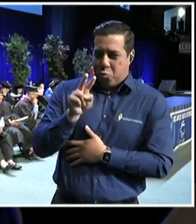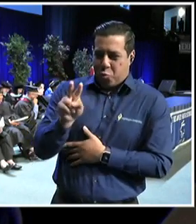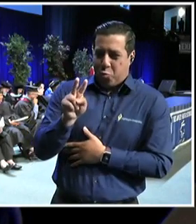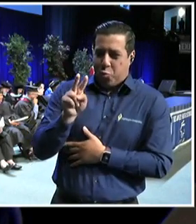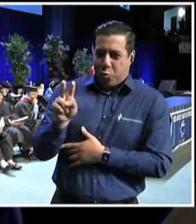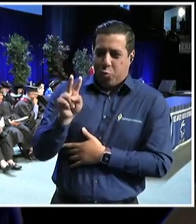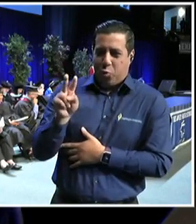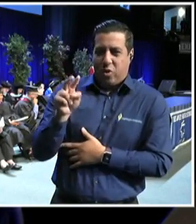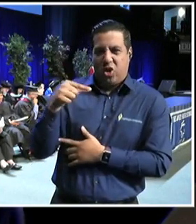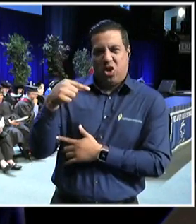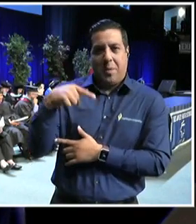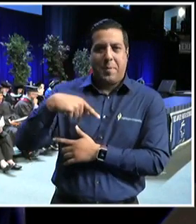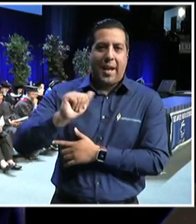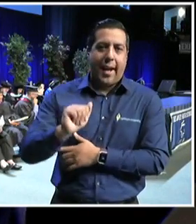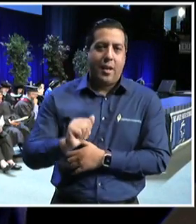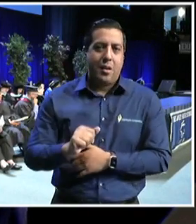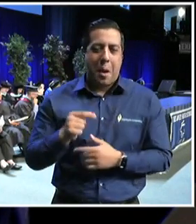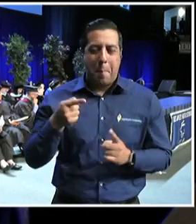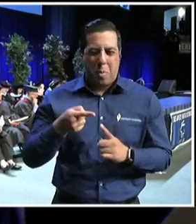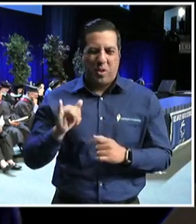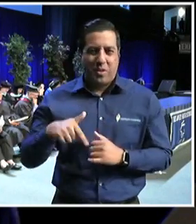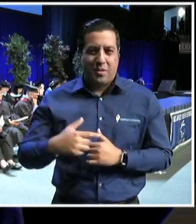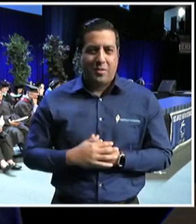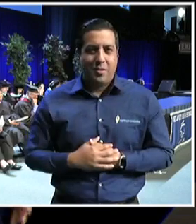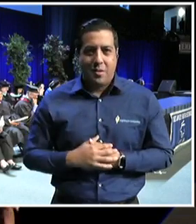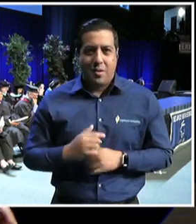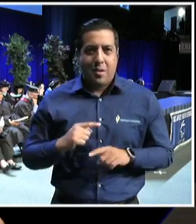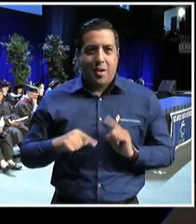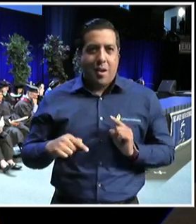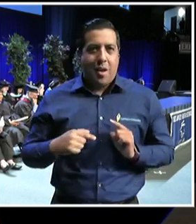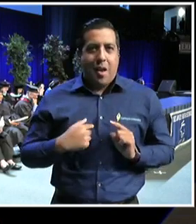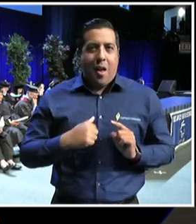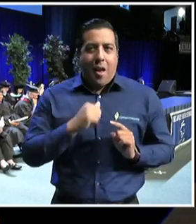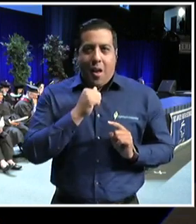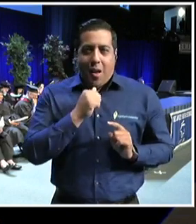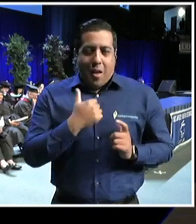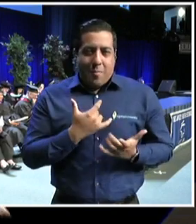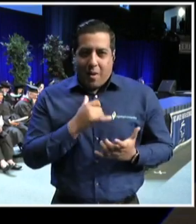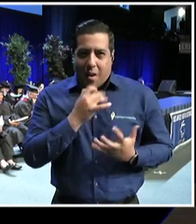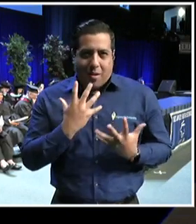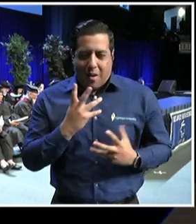0.2222 GPA points. I'm not salty, guys. It's okay.